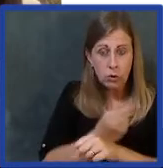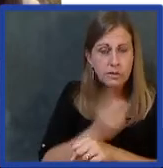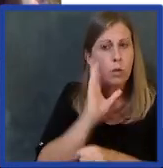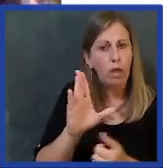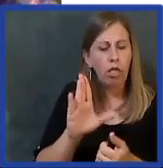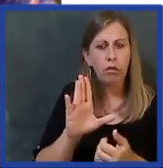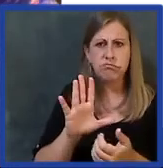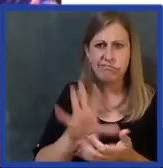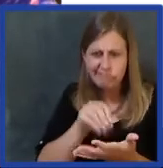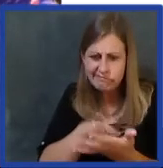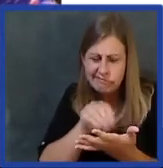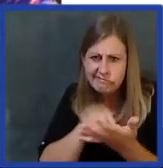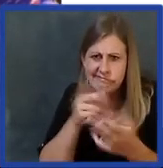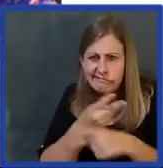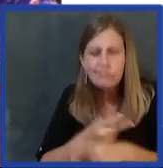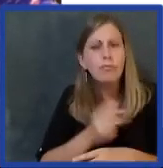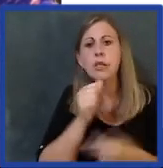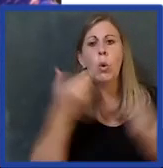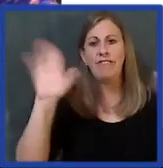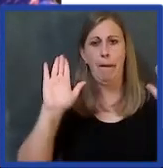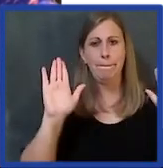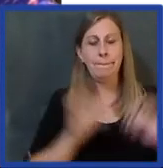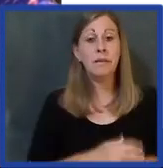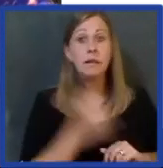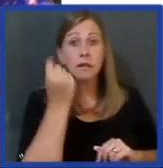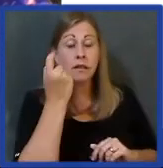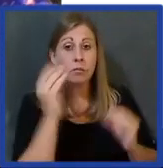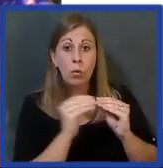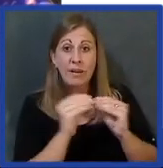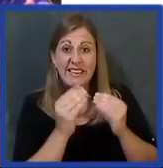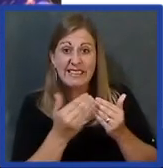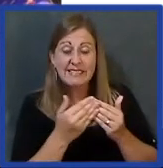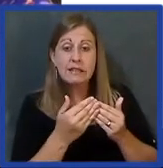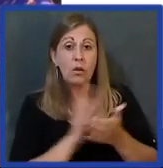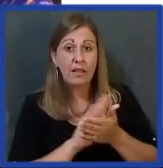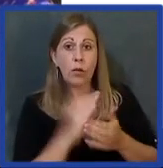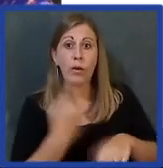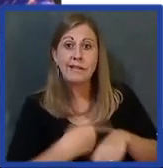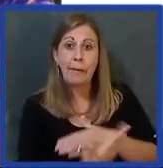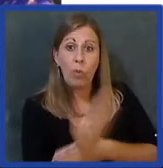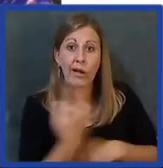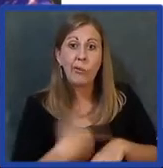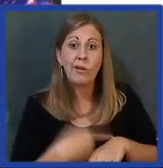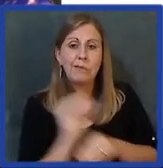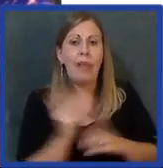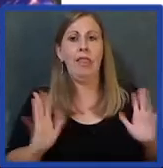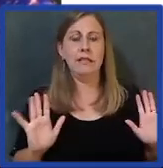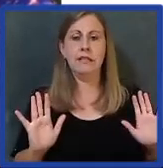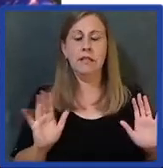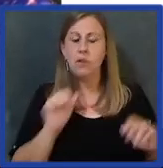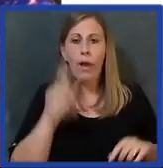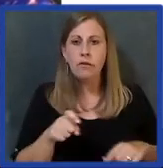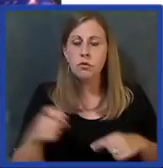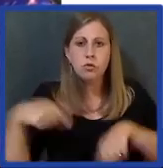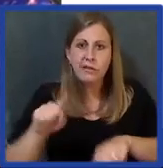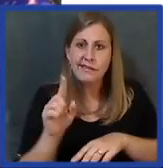don't give up on it. It's much easier to remember to change something and clean it in the morning and night rather than throughout the day when you're busy with schoolwork or